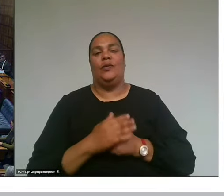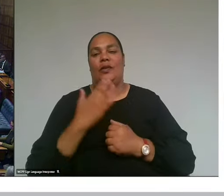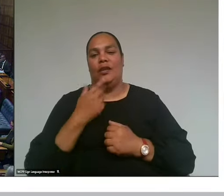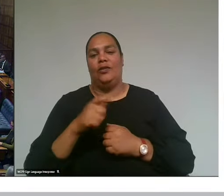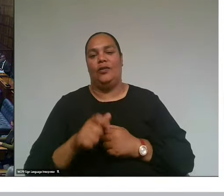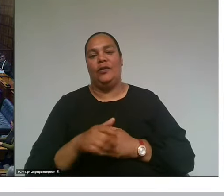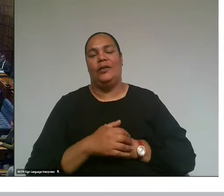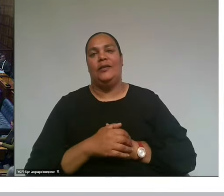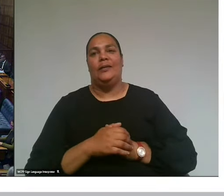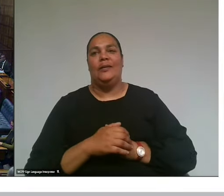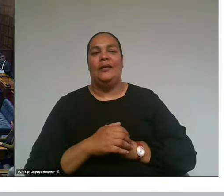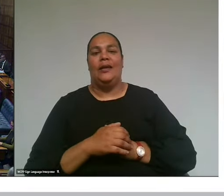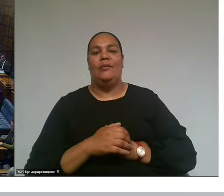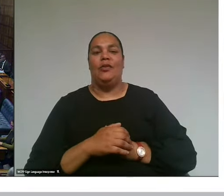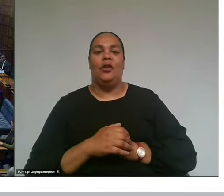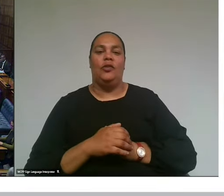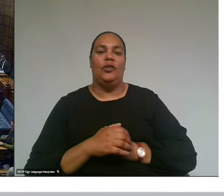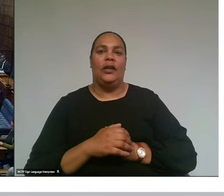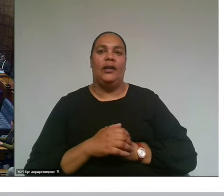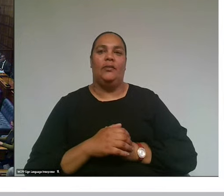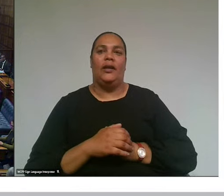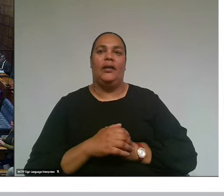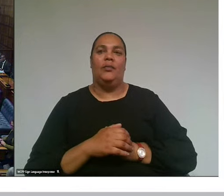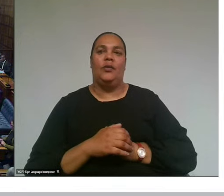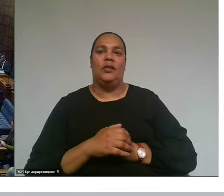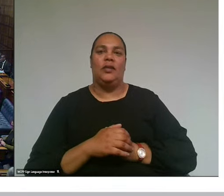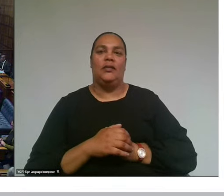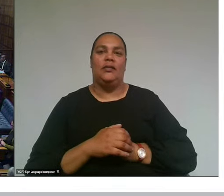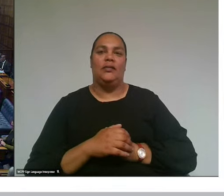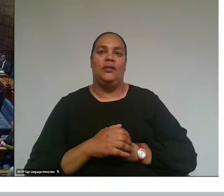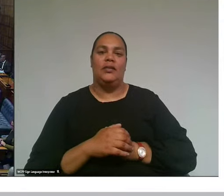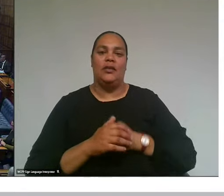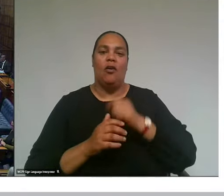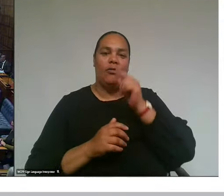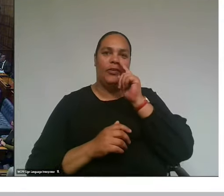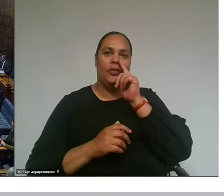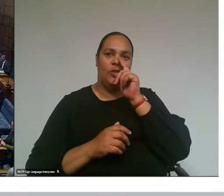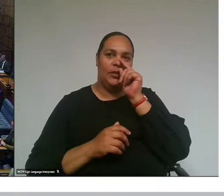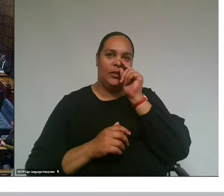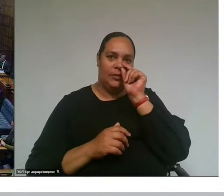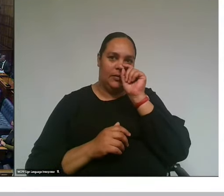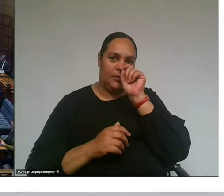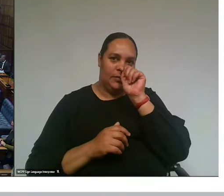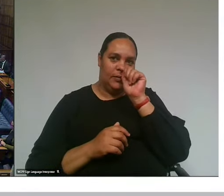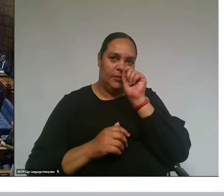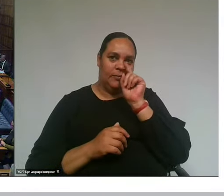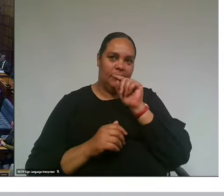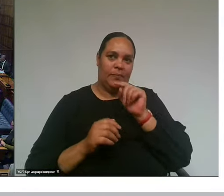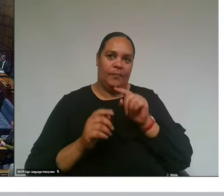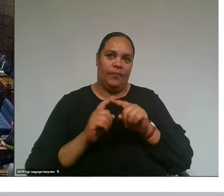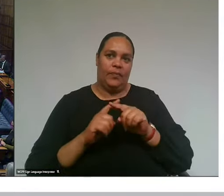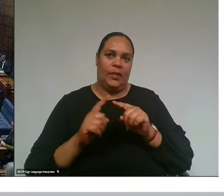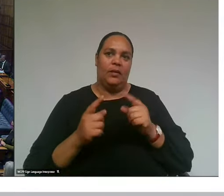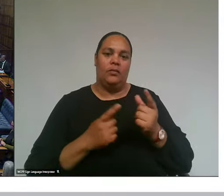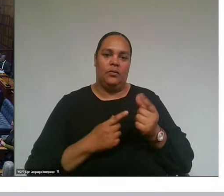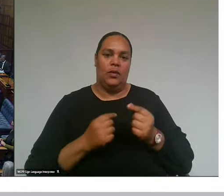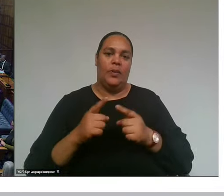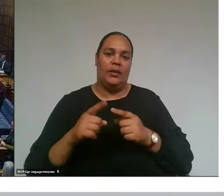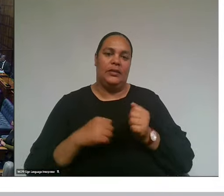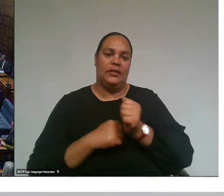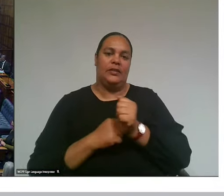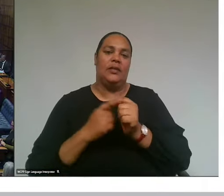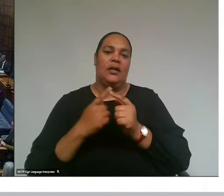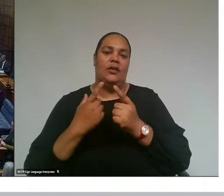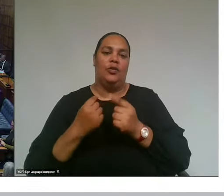you chair then finally your question chair um just a reminder that the growth for jobs strategy is